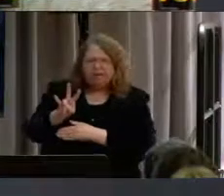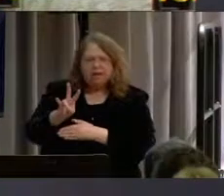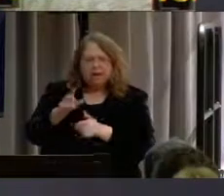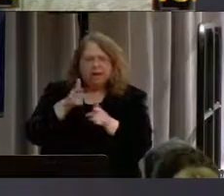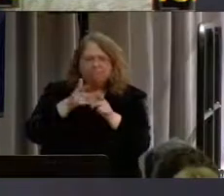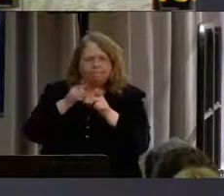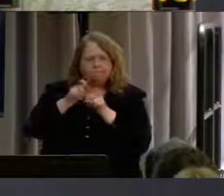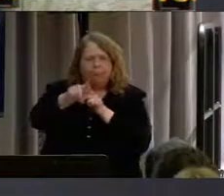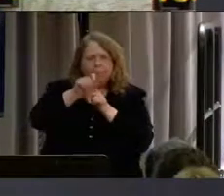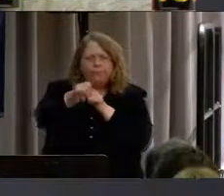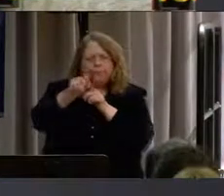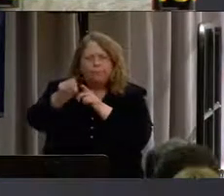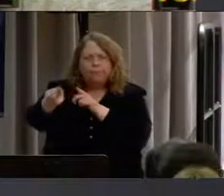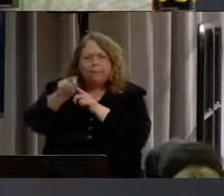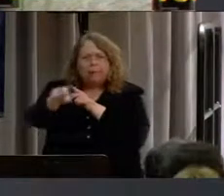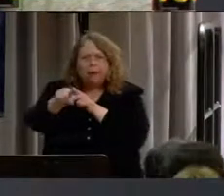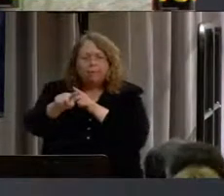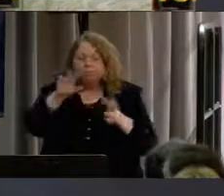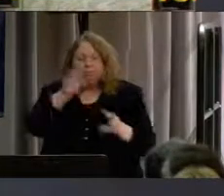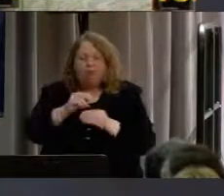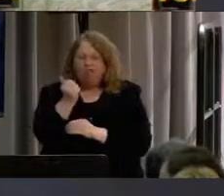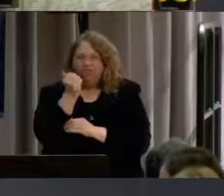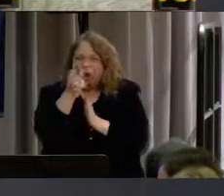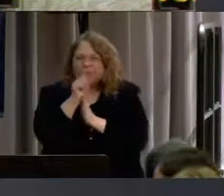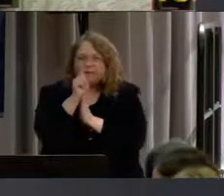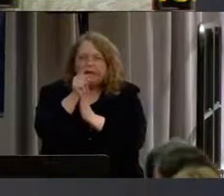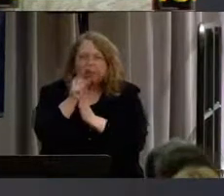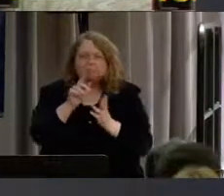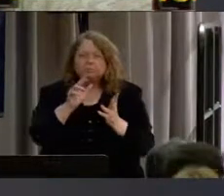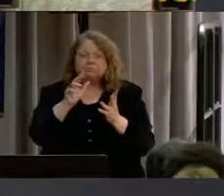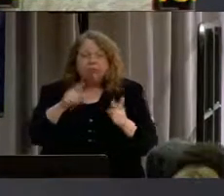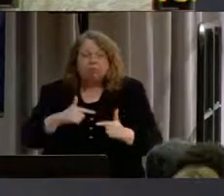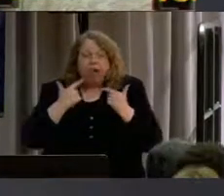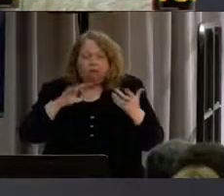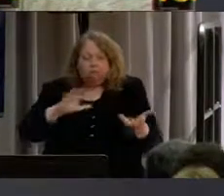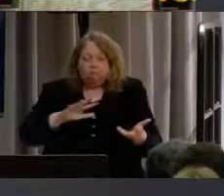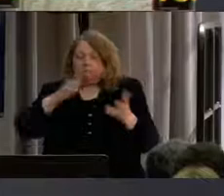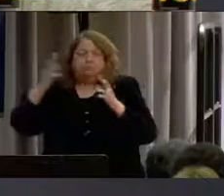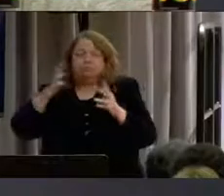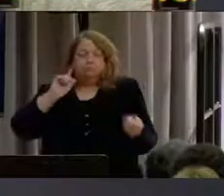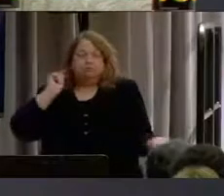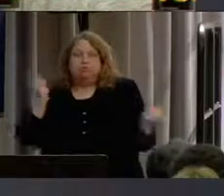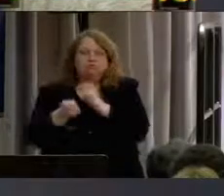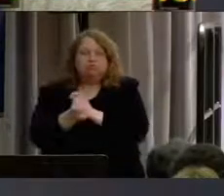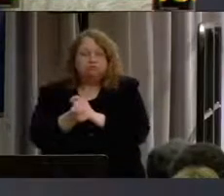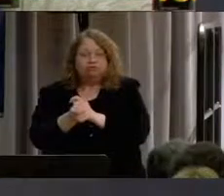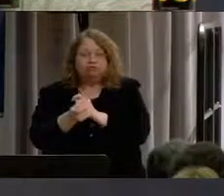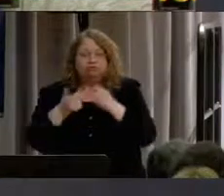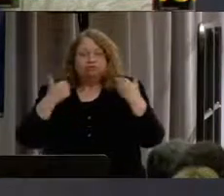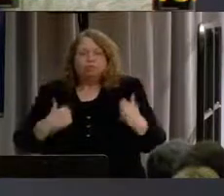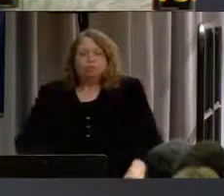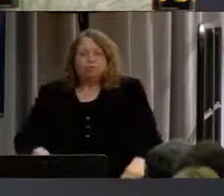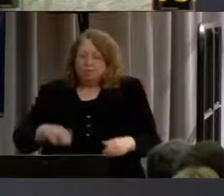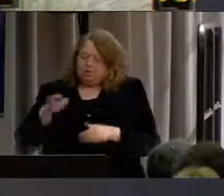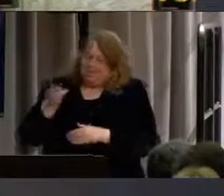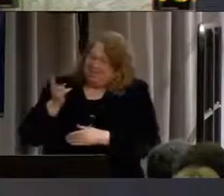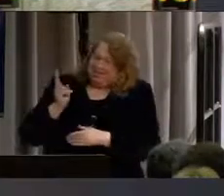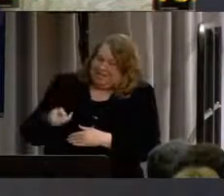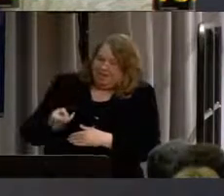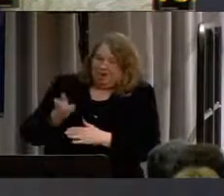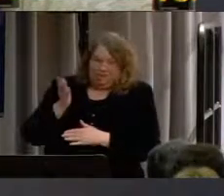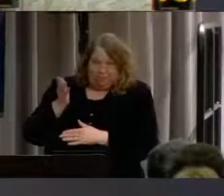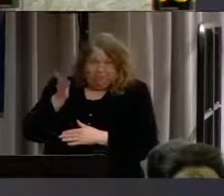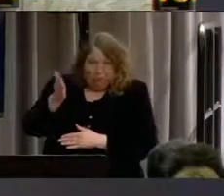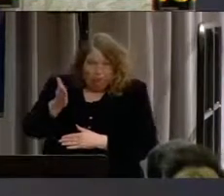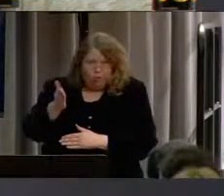in 13 seconds totally changed lives, and it certainly changed the course of the history and the